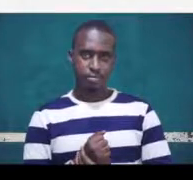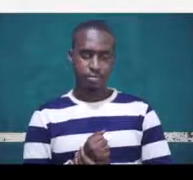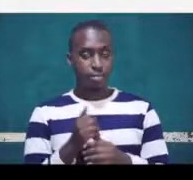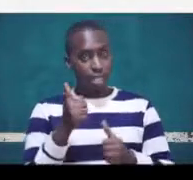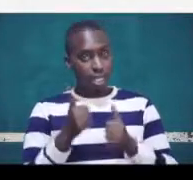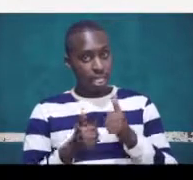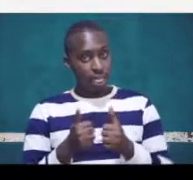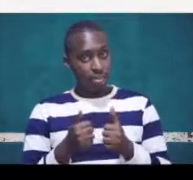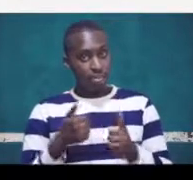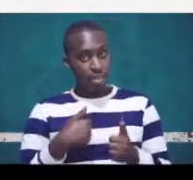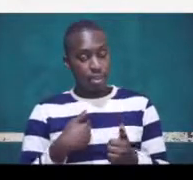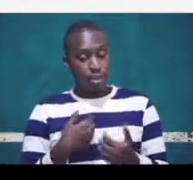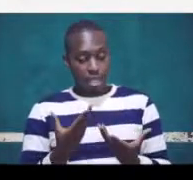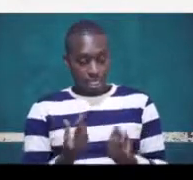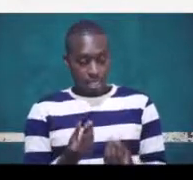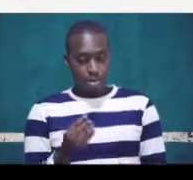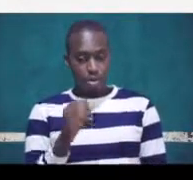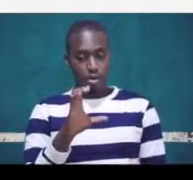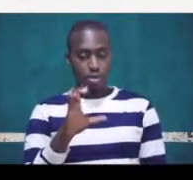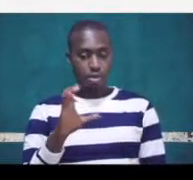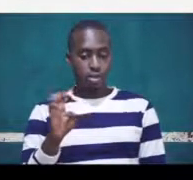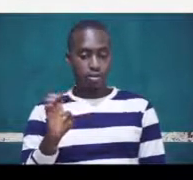If I am sickle cell,